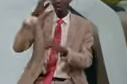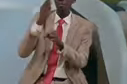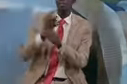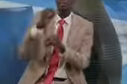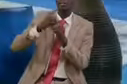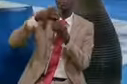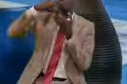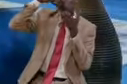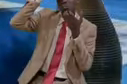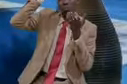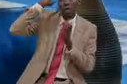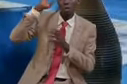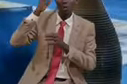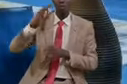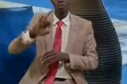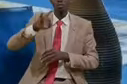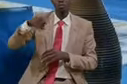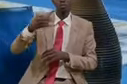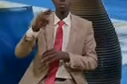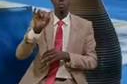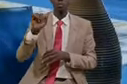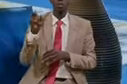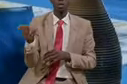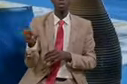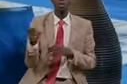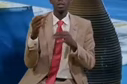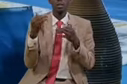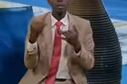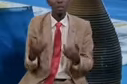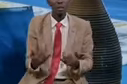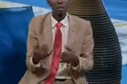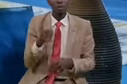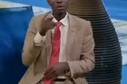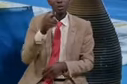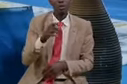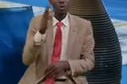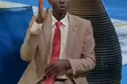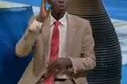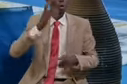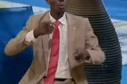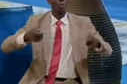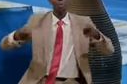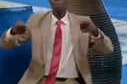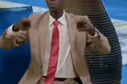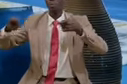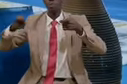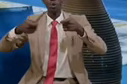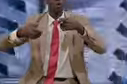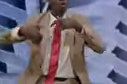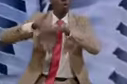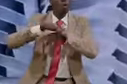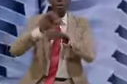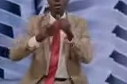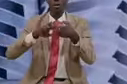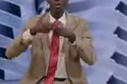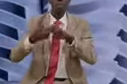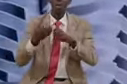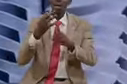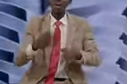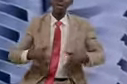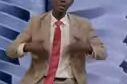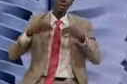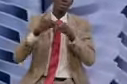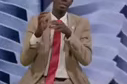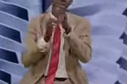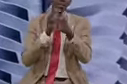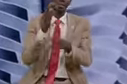of Judah. Now, you will reign over every problem of your life. Look at